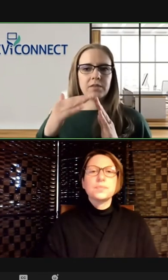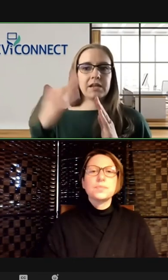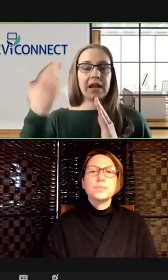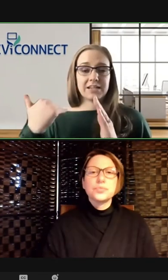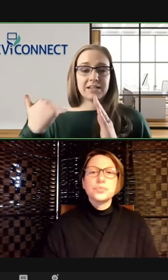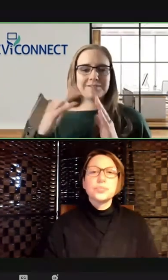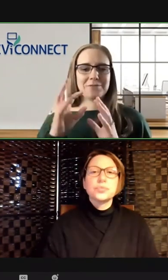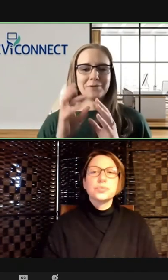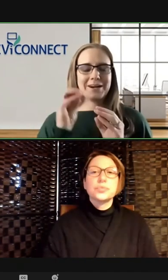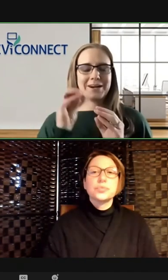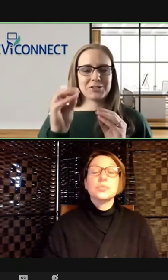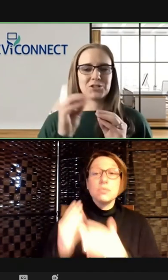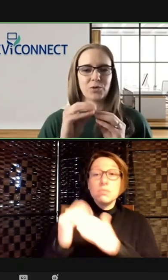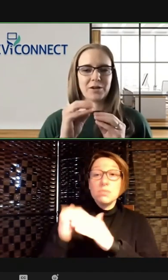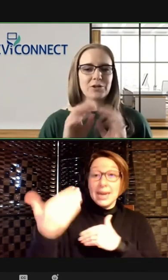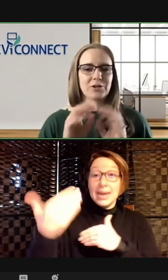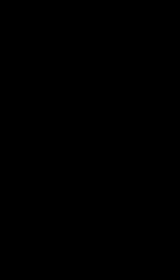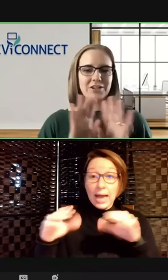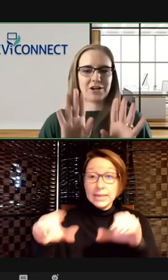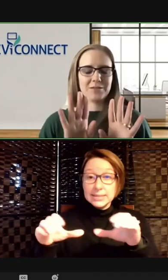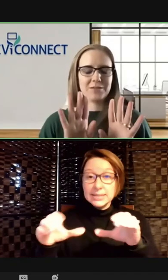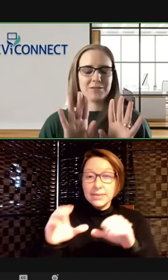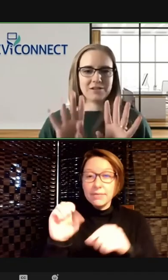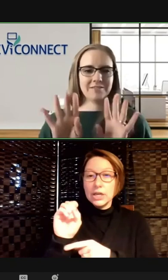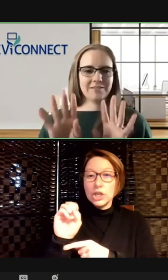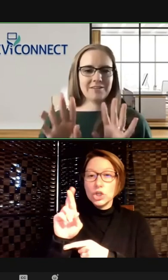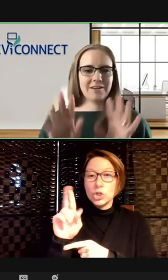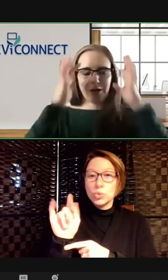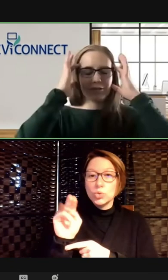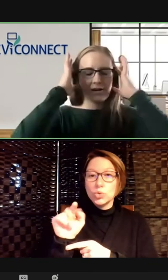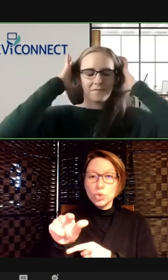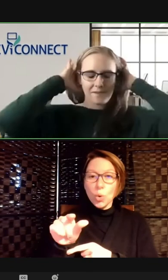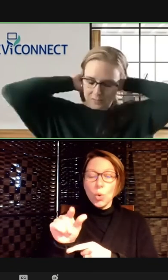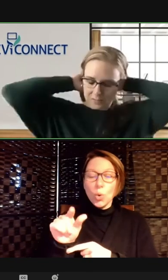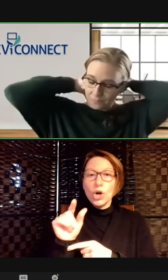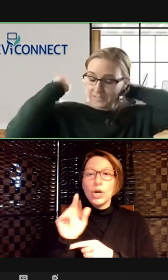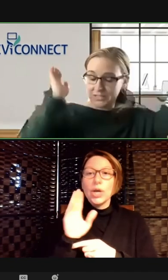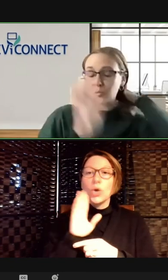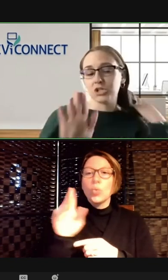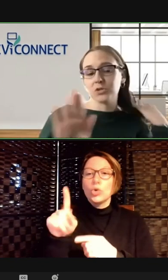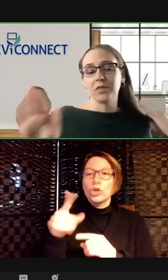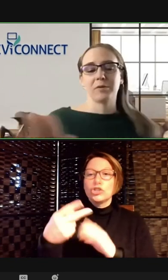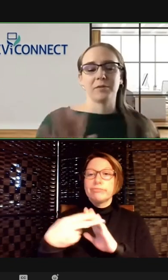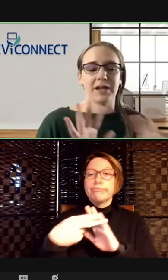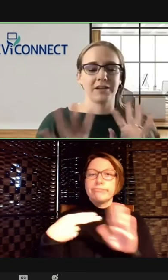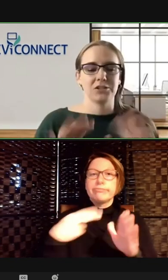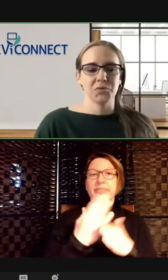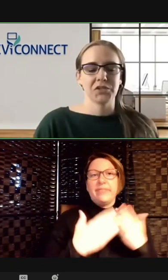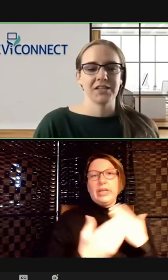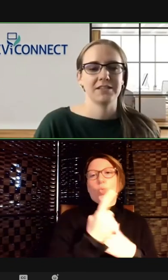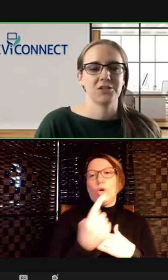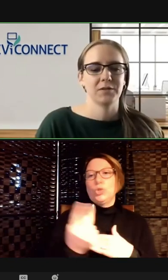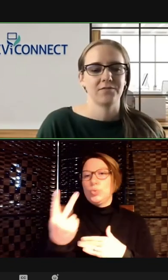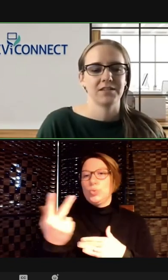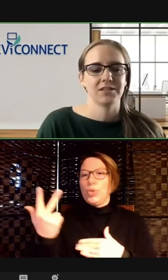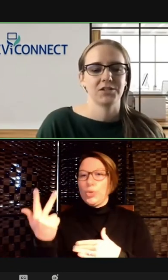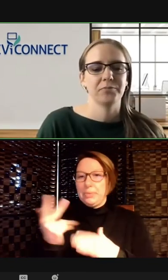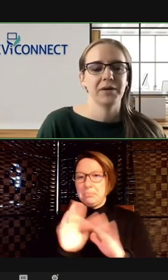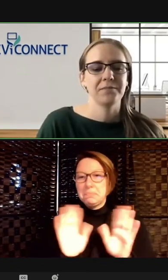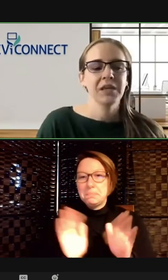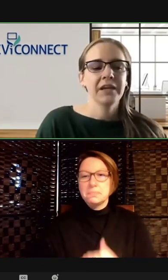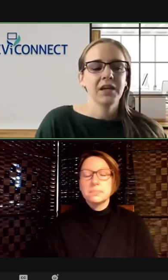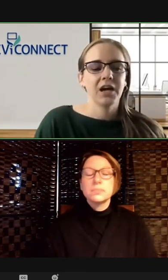into the next activity where we're actually sorting, we're just going to call them phase 1. Phases 1, 2, and 3. We're not going to do early phase 2 and